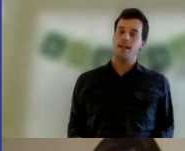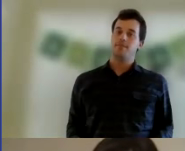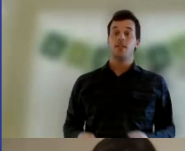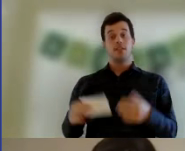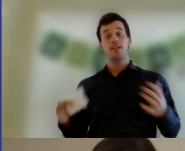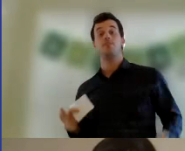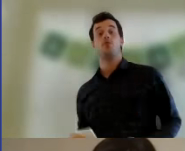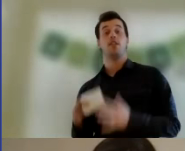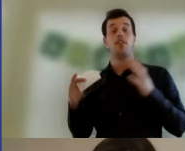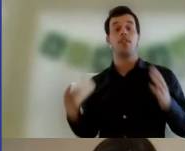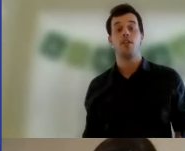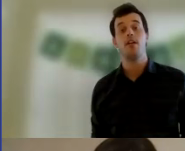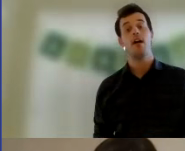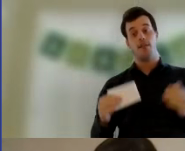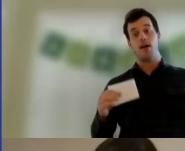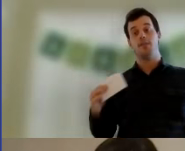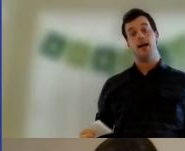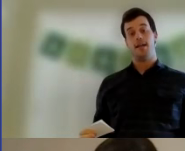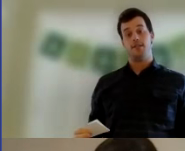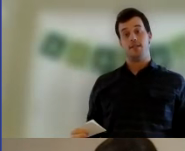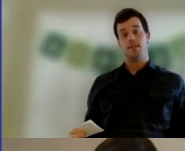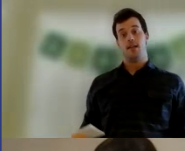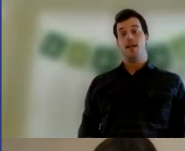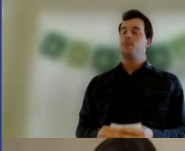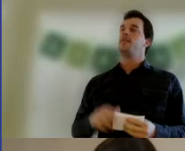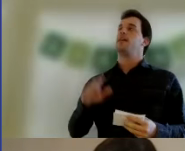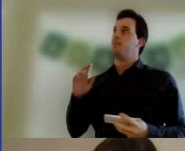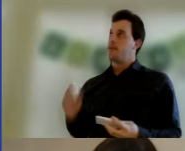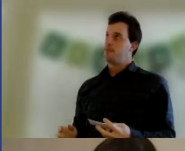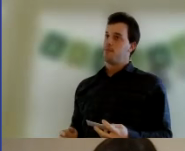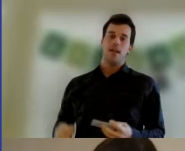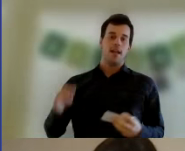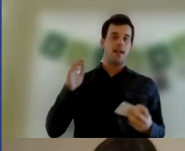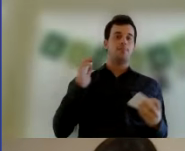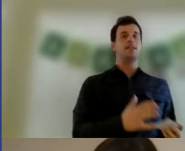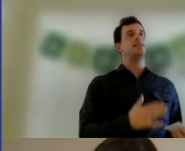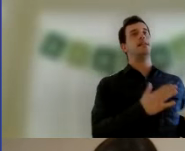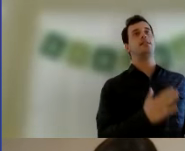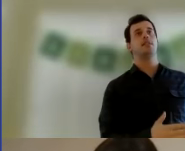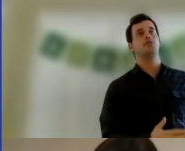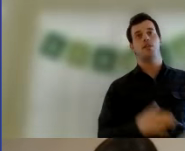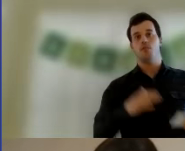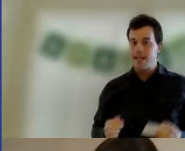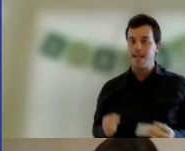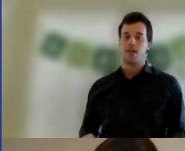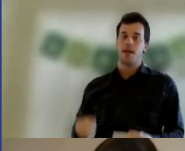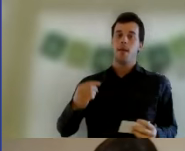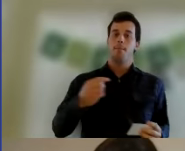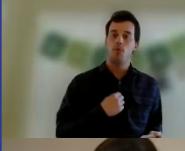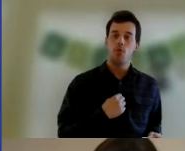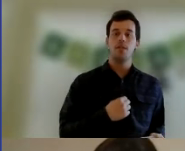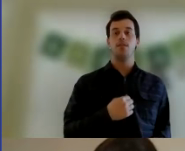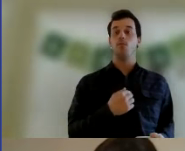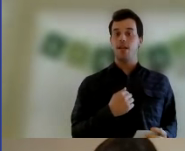use the internet? It's actually more than a third of our lives. But there are people and places in this country who need